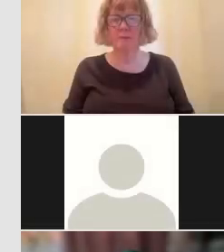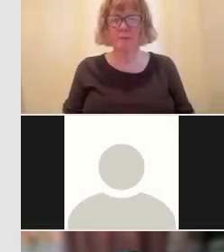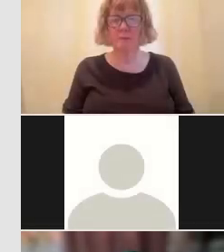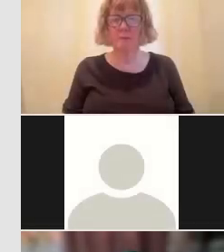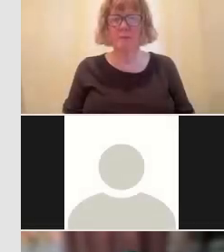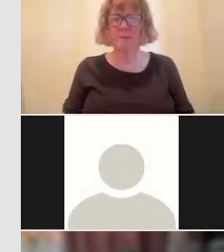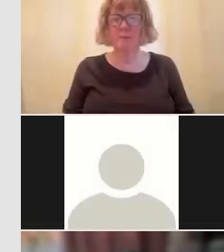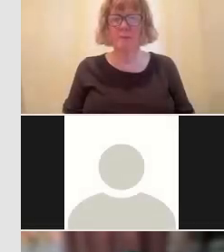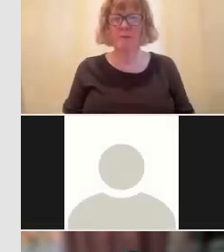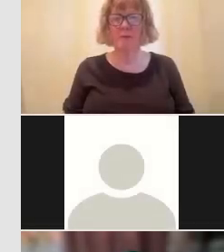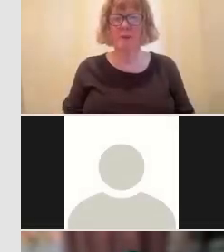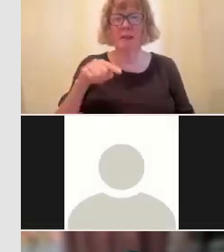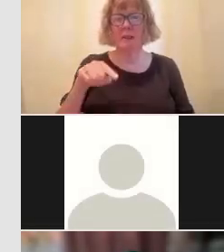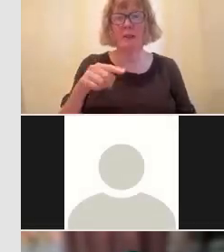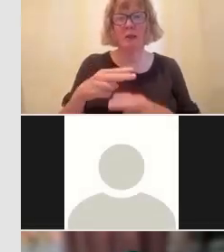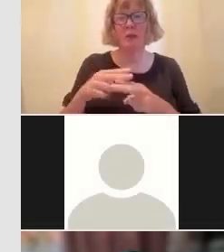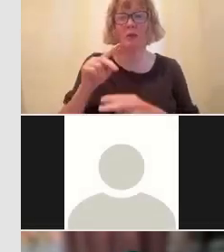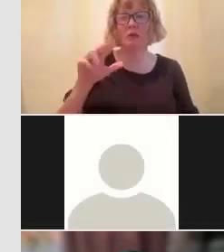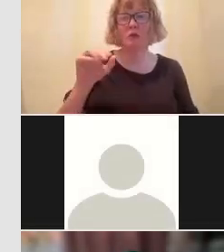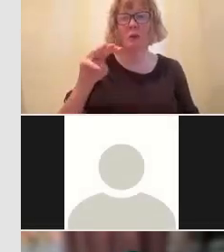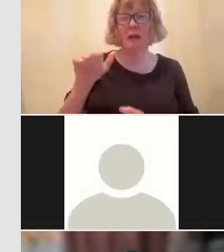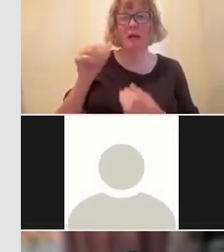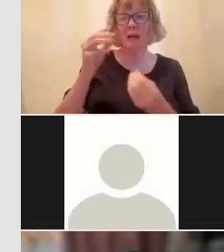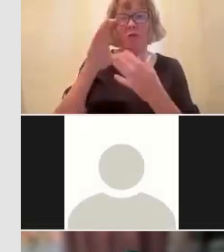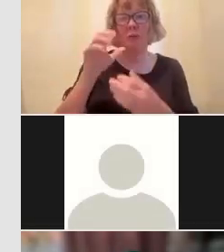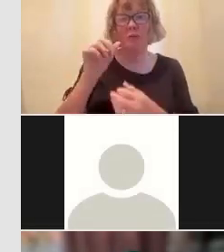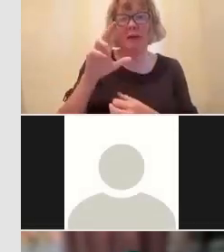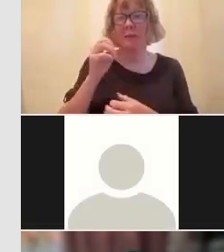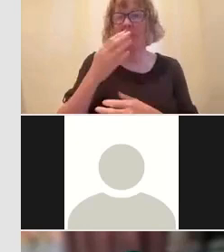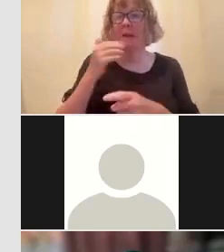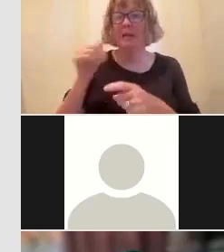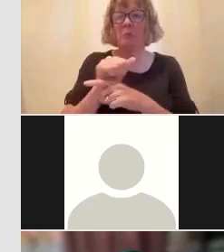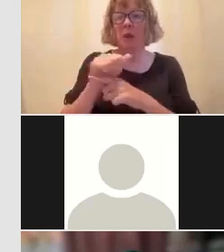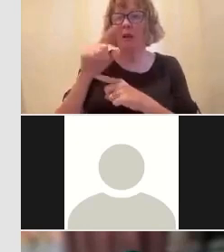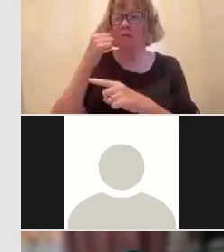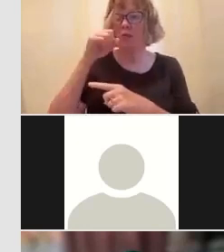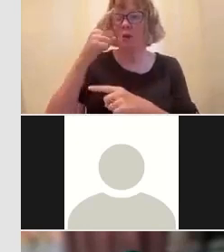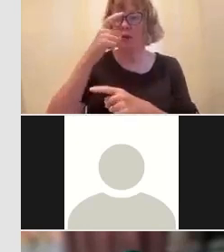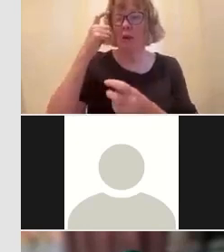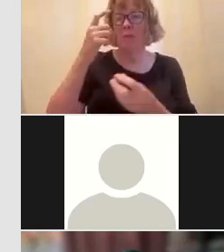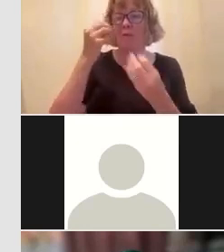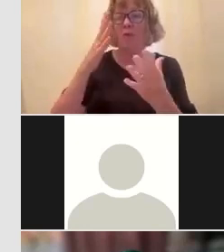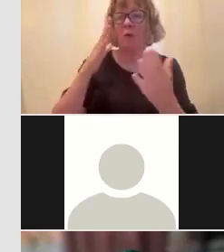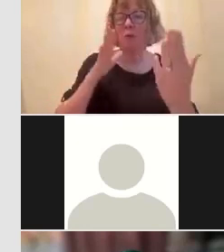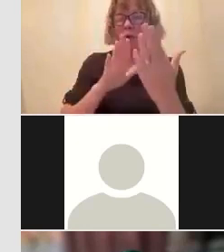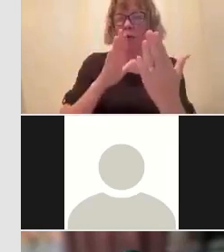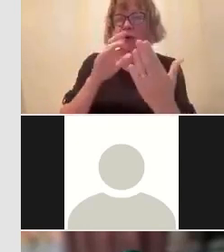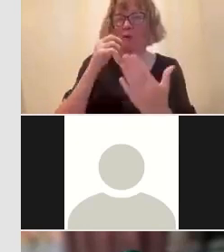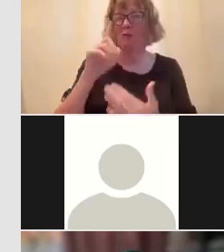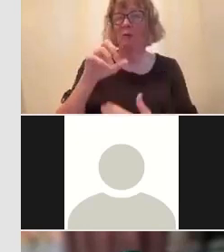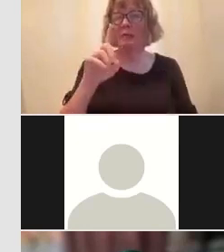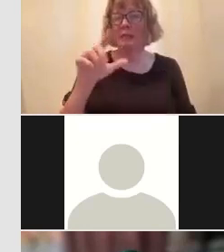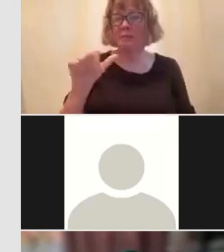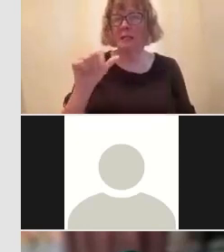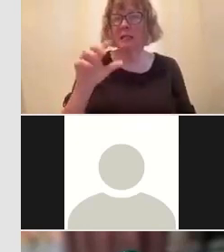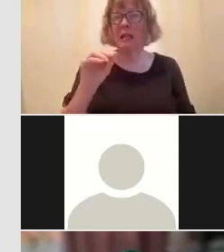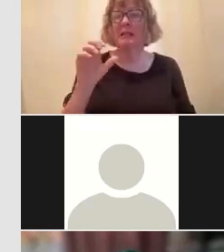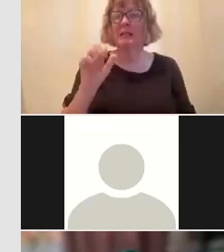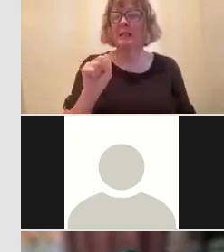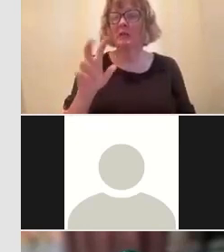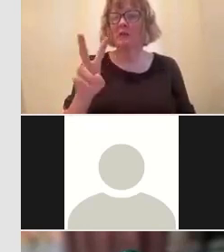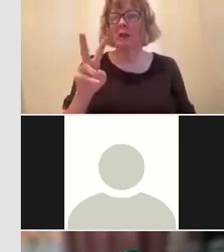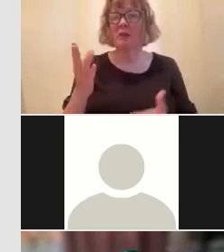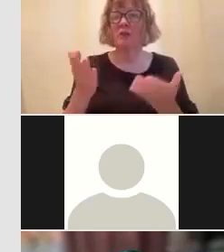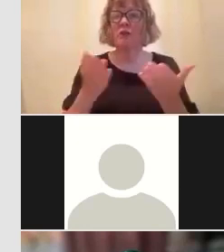This is Trauma-Informed Care, Best Practices for a Trauma-Informed Approach for Disability and Sexual Violence